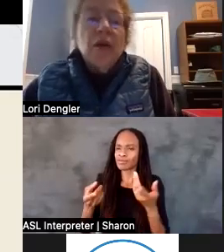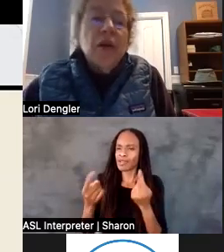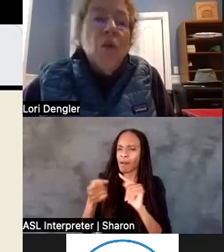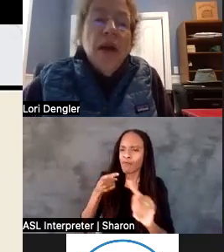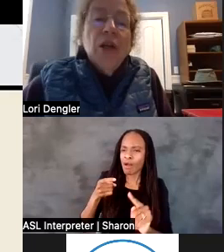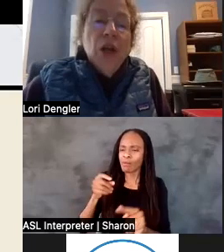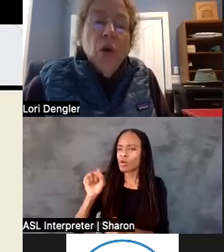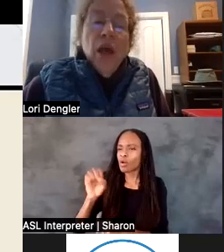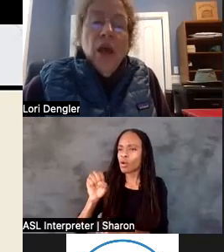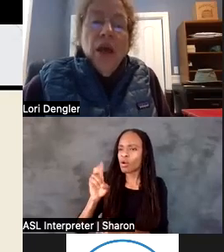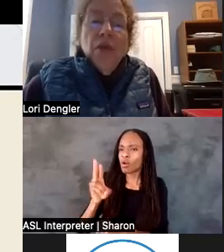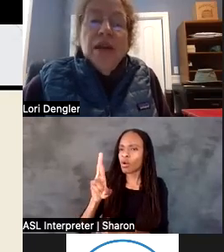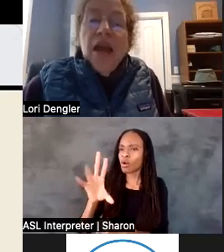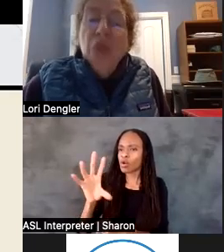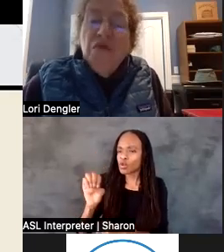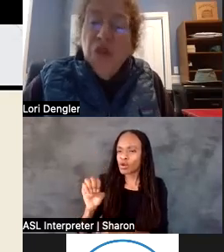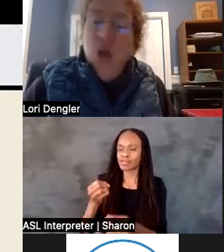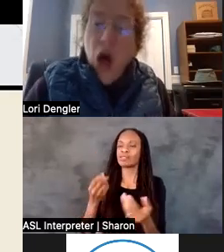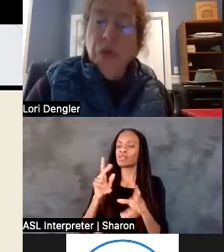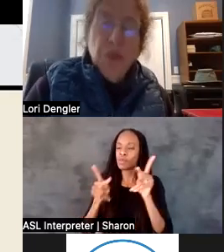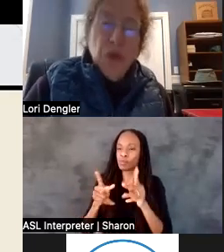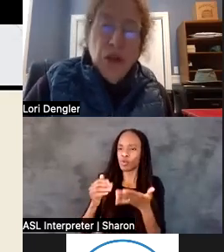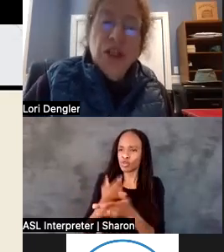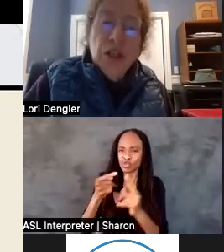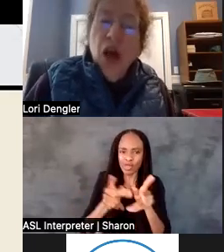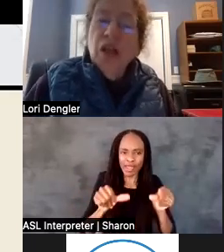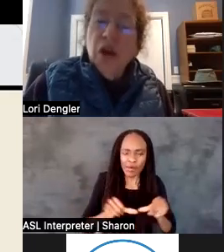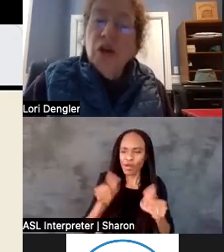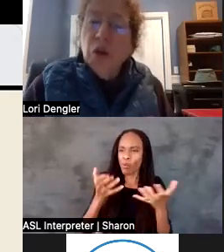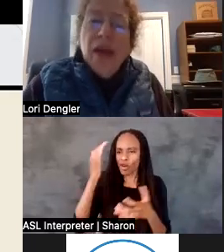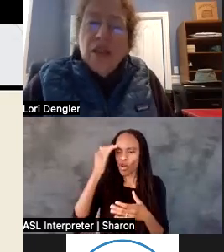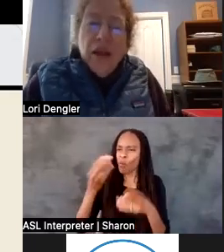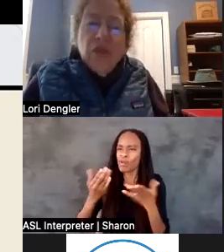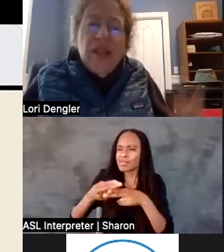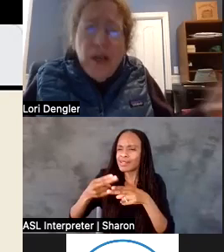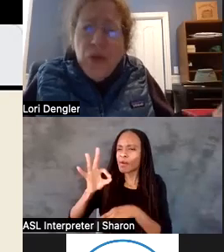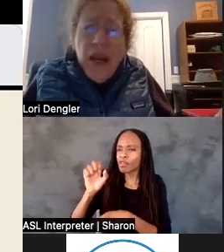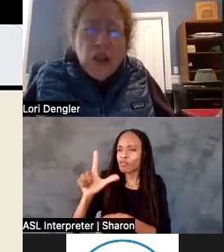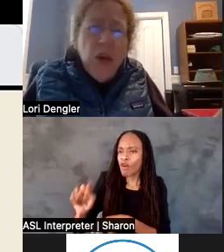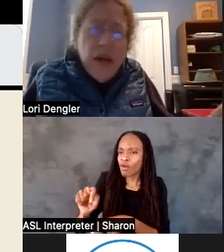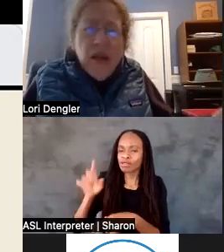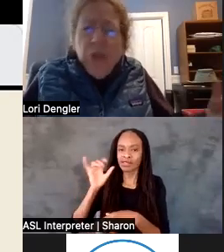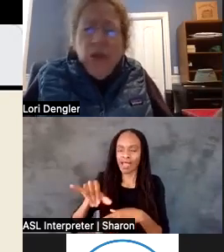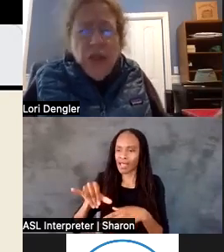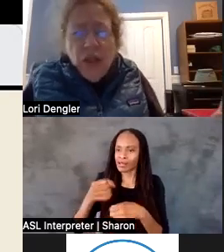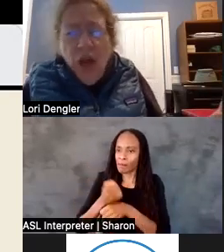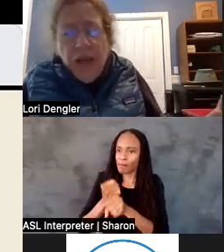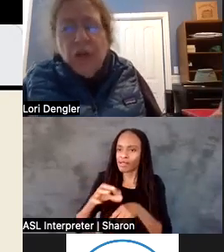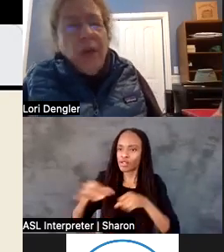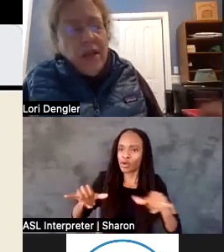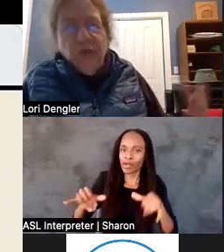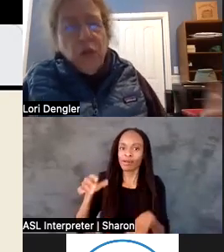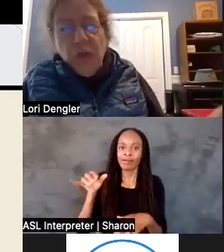the area, want to know the name of the fault that produces all of our earthquakes, like the San Andreas, right? It produces all